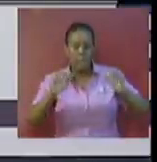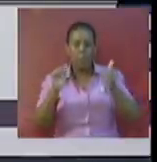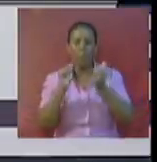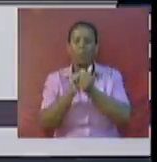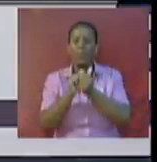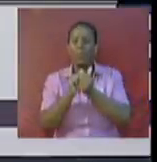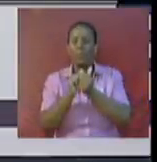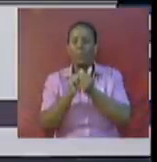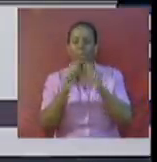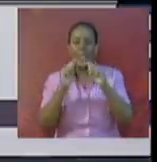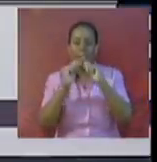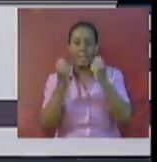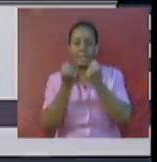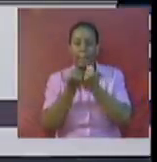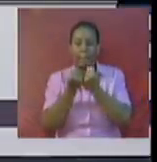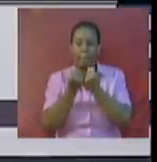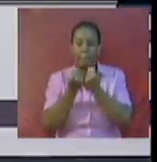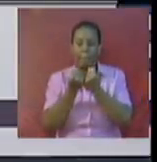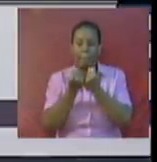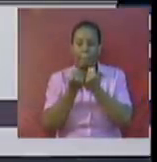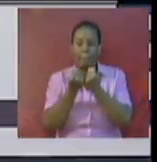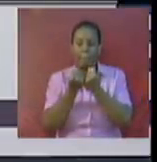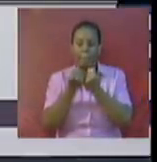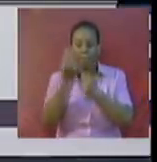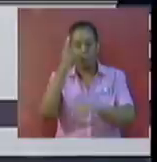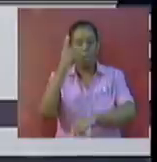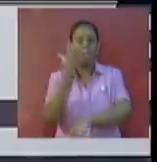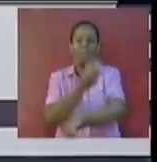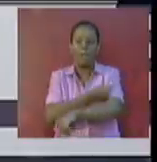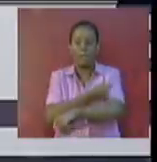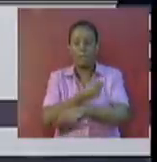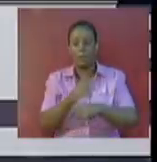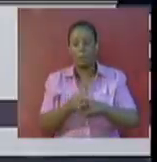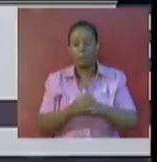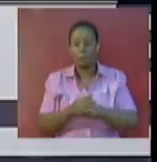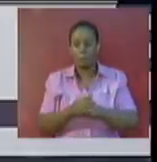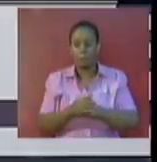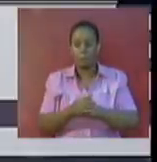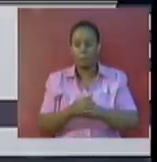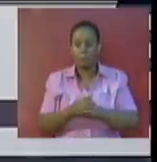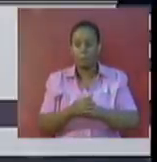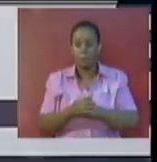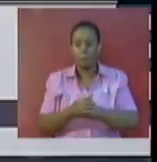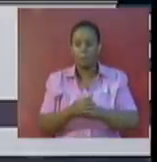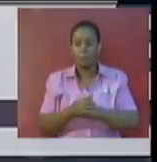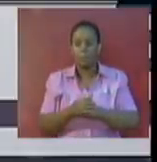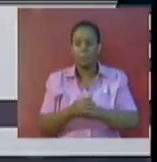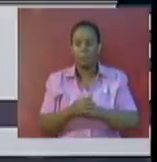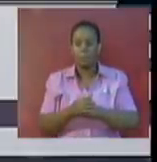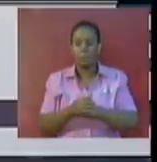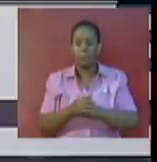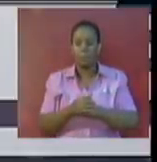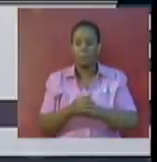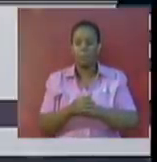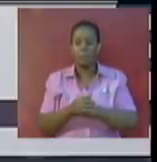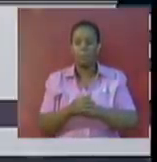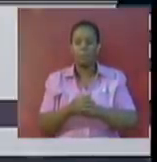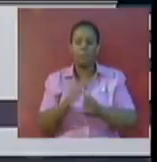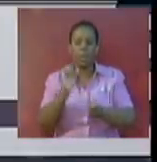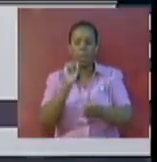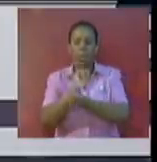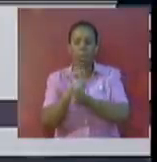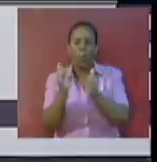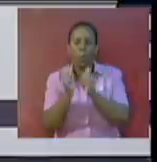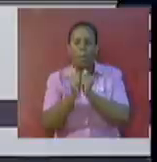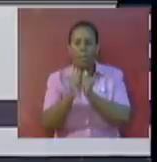roll out the vaccine initiative. Beyond that, we are also currently working together with the CMOHs as